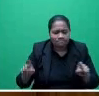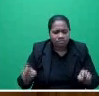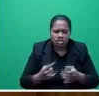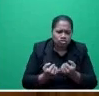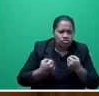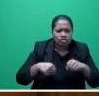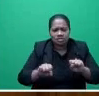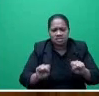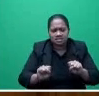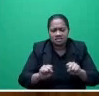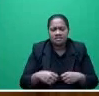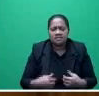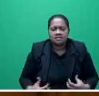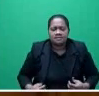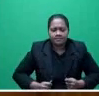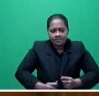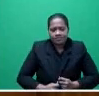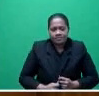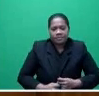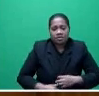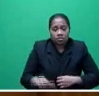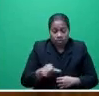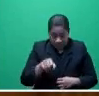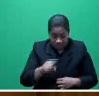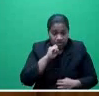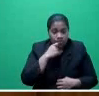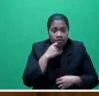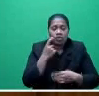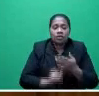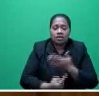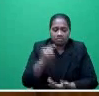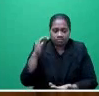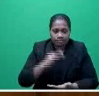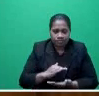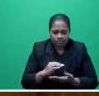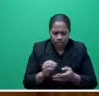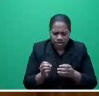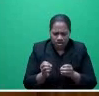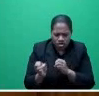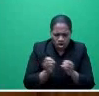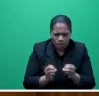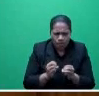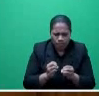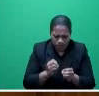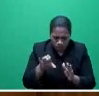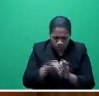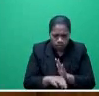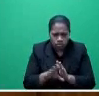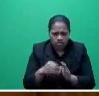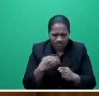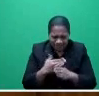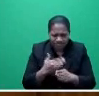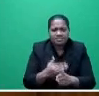substantial internal realignment, which is going to significantly reduce the operational cost and bring about efficiency in